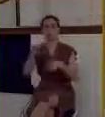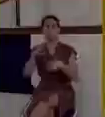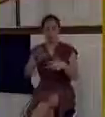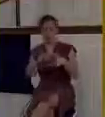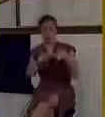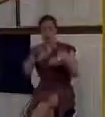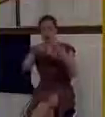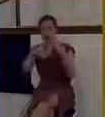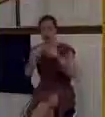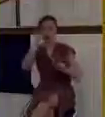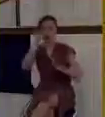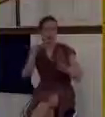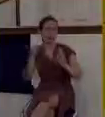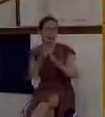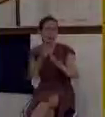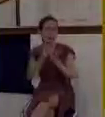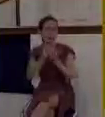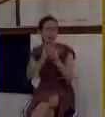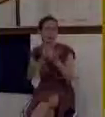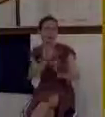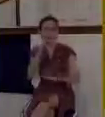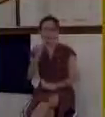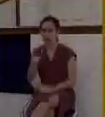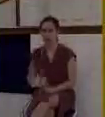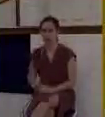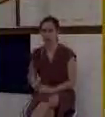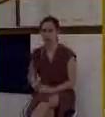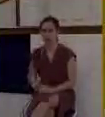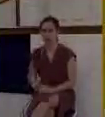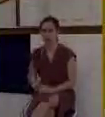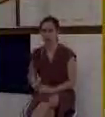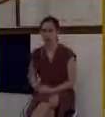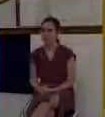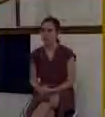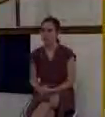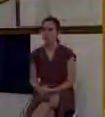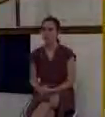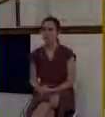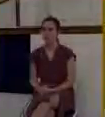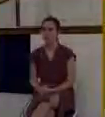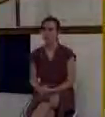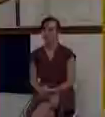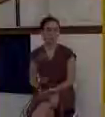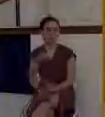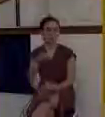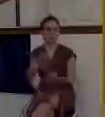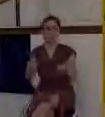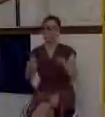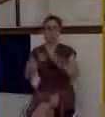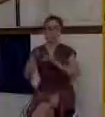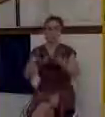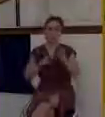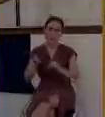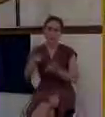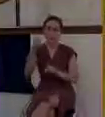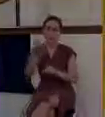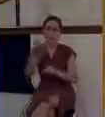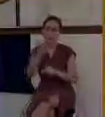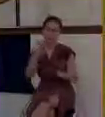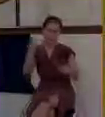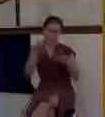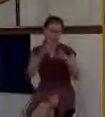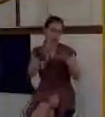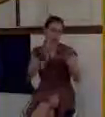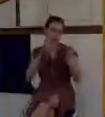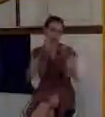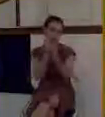them. That's not what God said. No, they're still Abraham, Isaac, and Jacob. They're still in the family tree. They're still